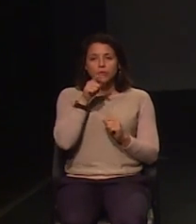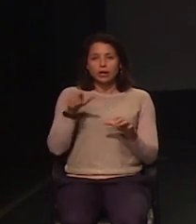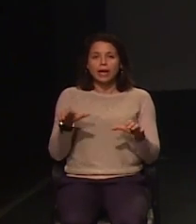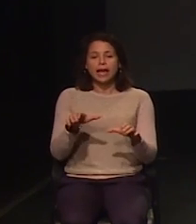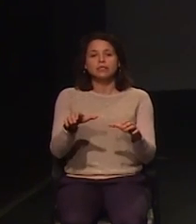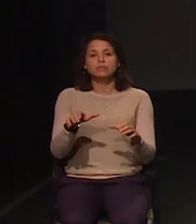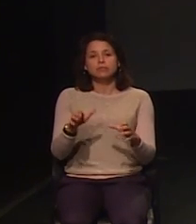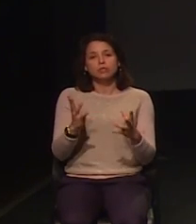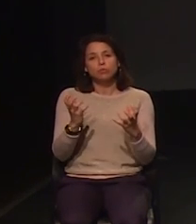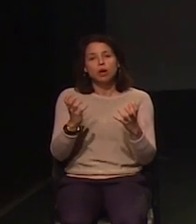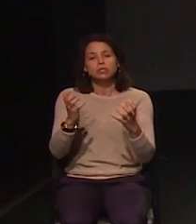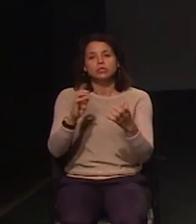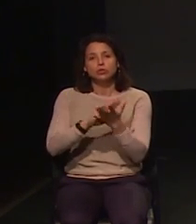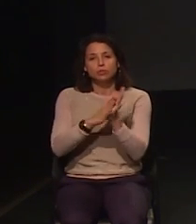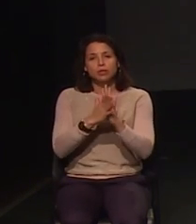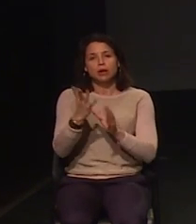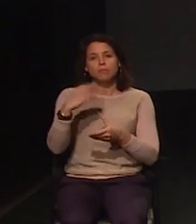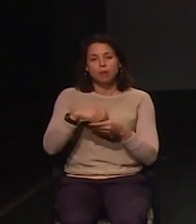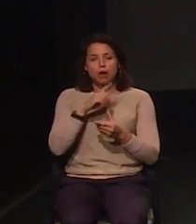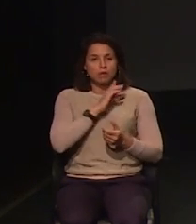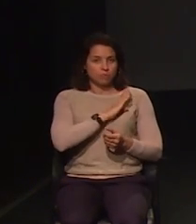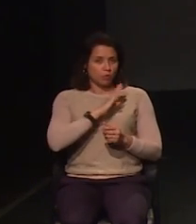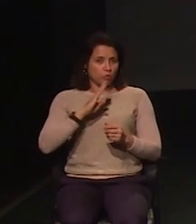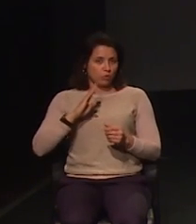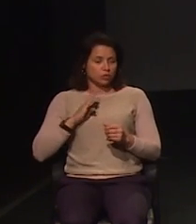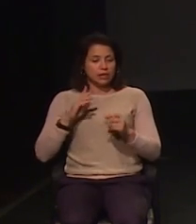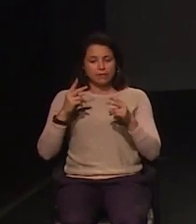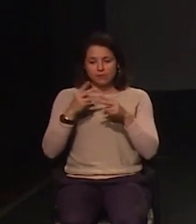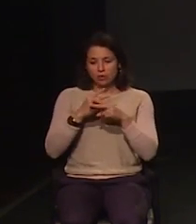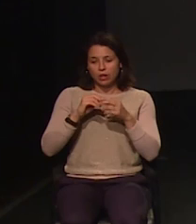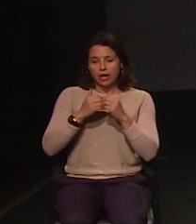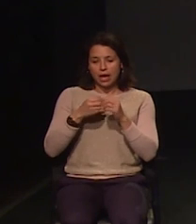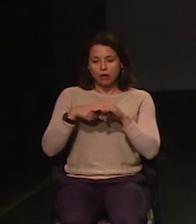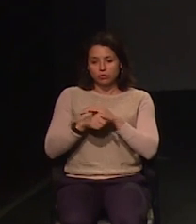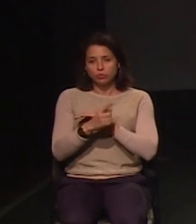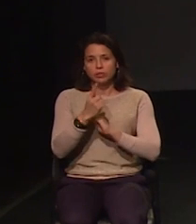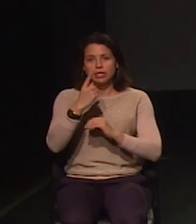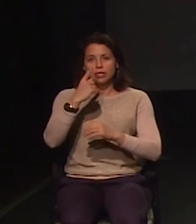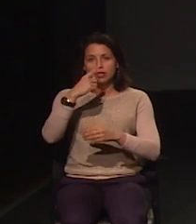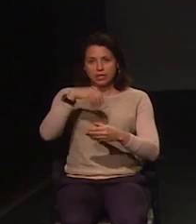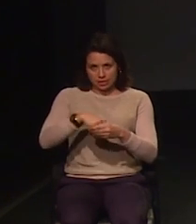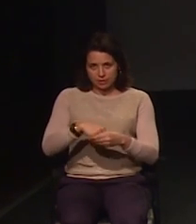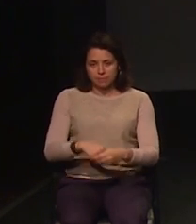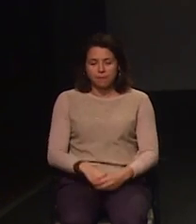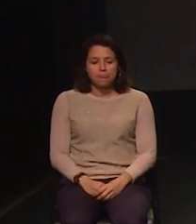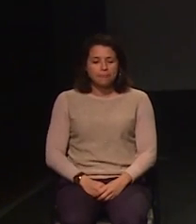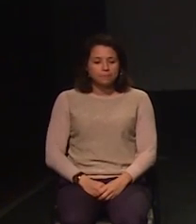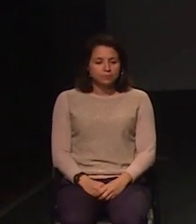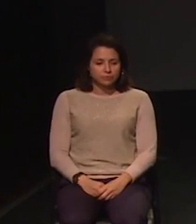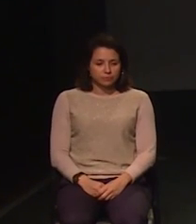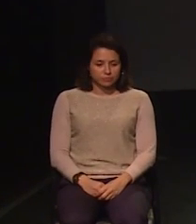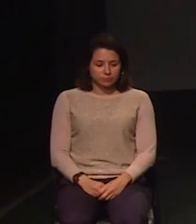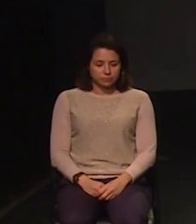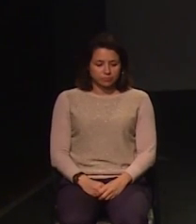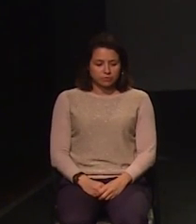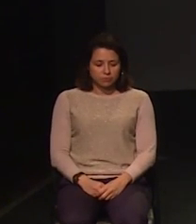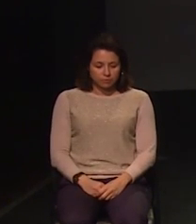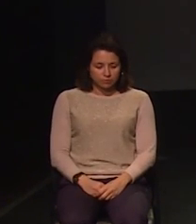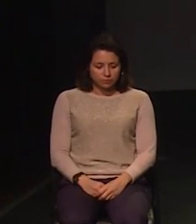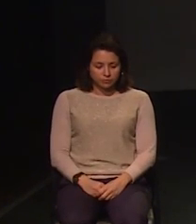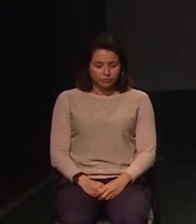of boards and figuring out what is the way in. And it was a surprise to me to know that of